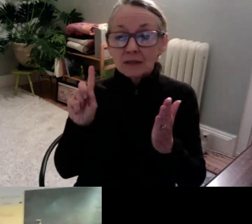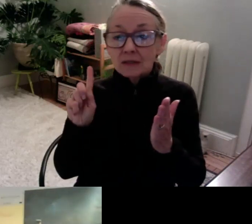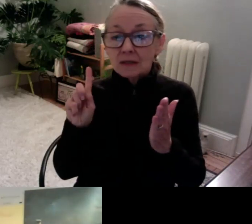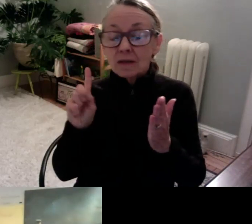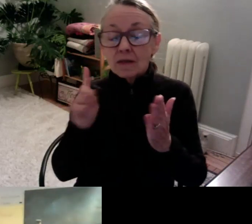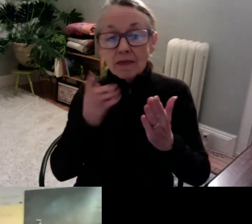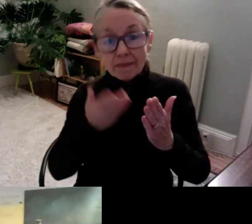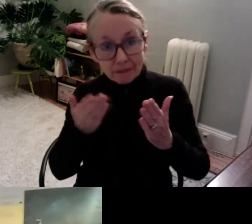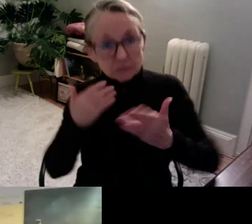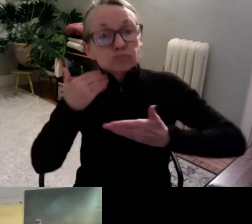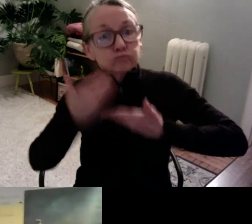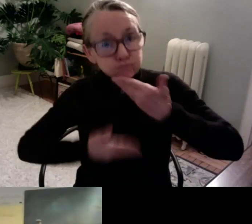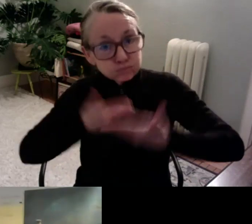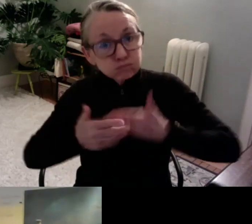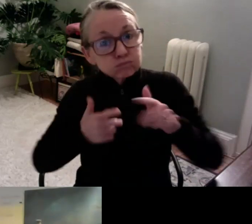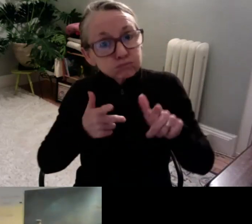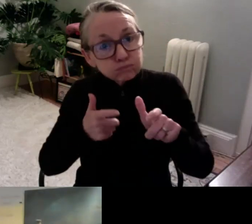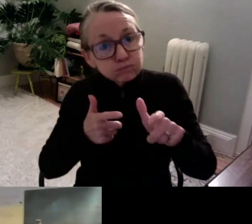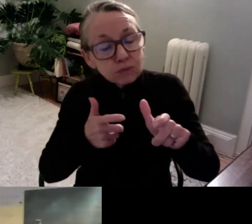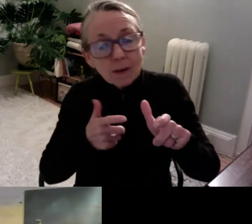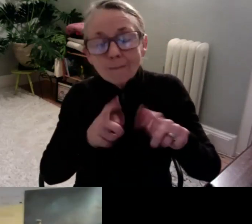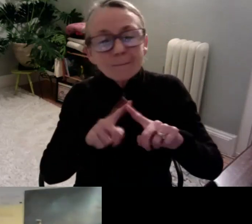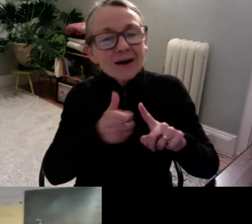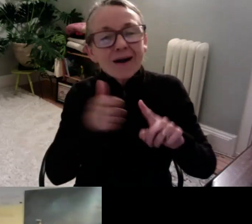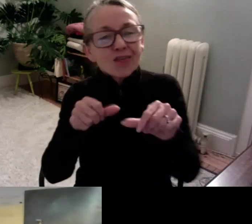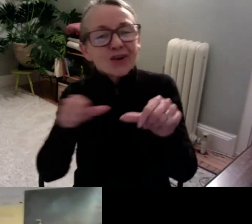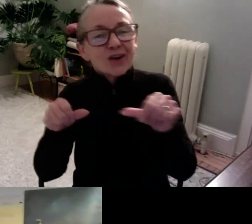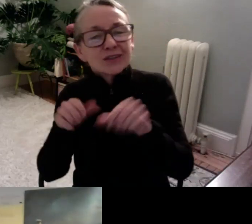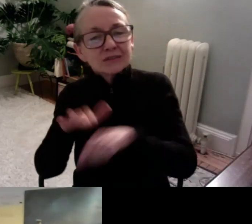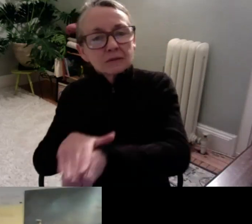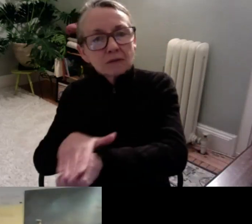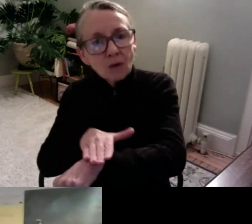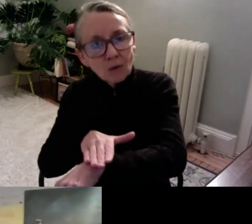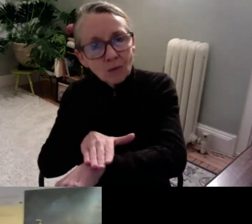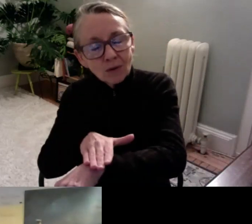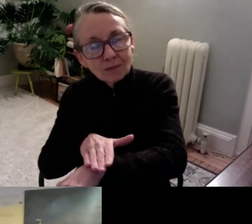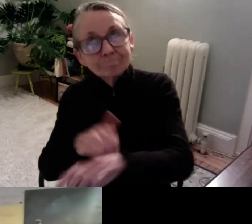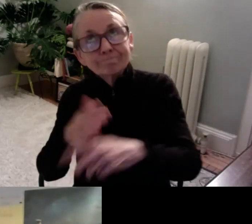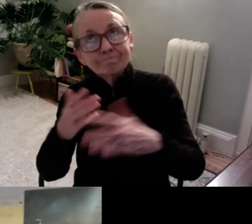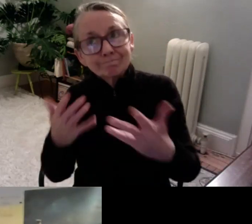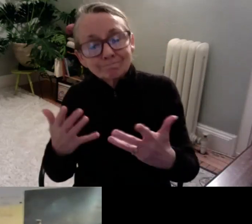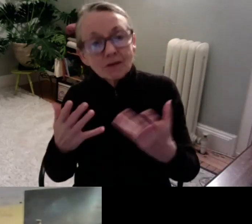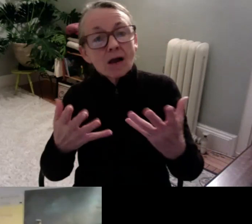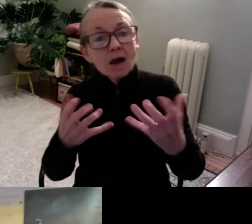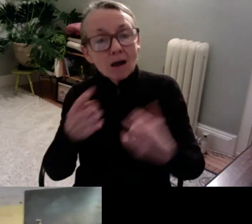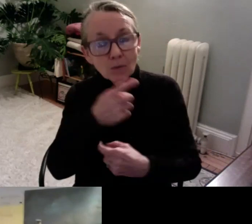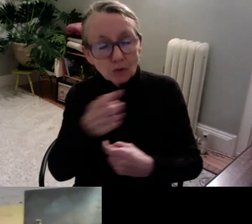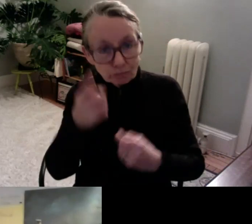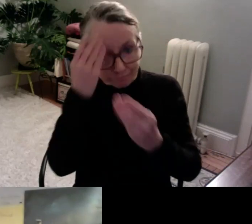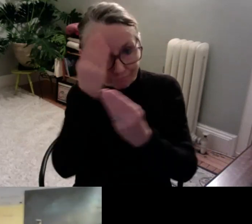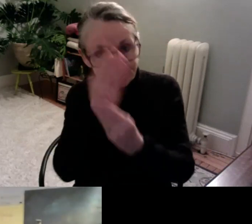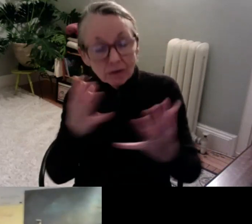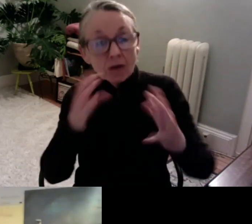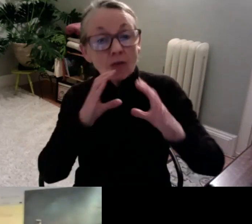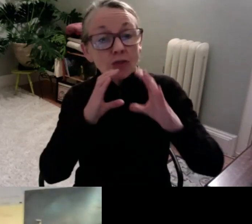moving rapidly in some areas, very slow in others, but I just want you to know that the